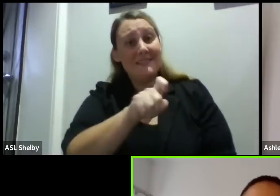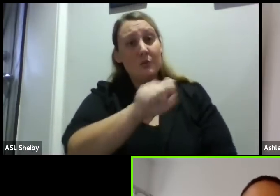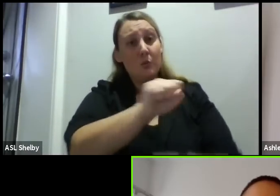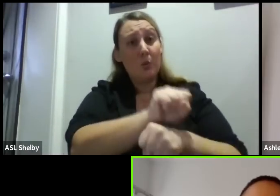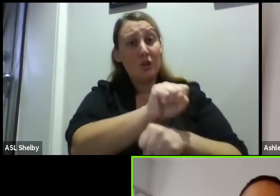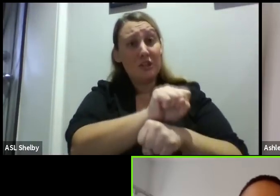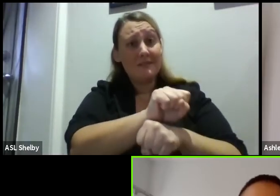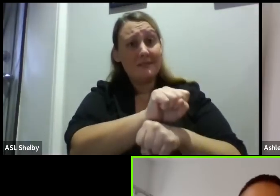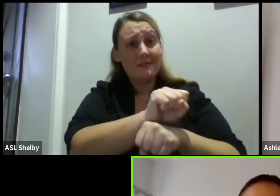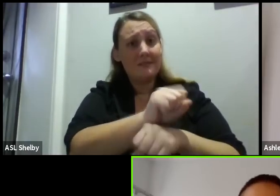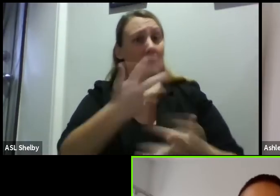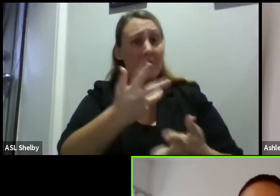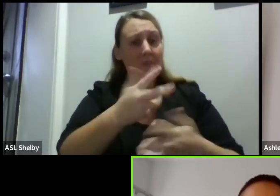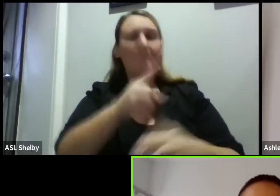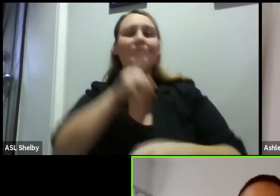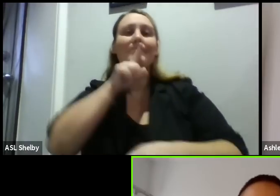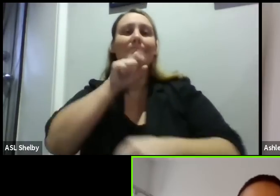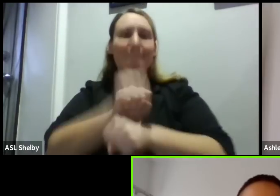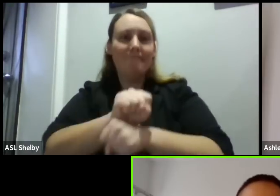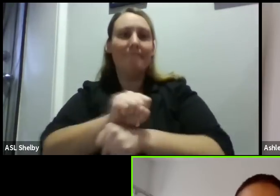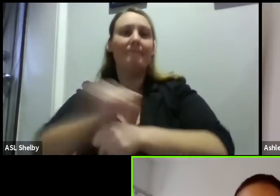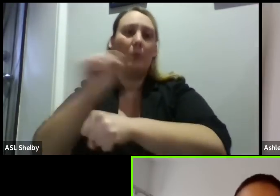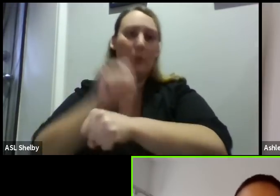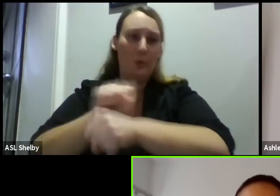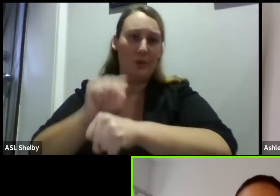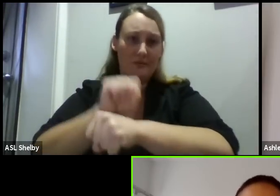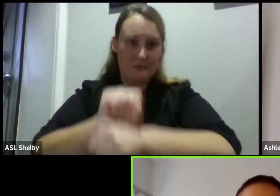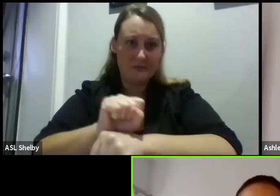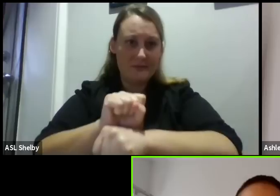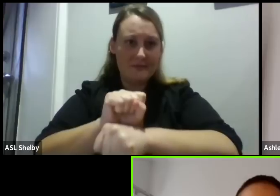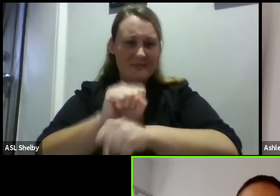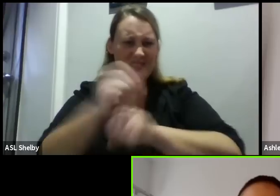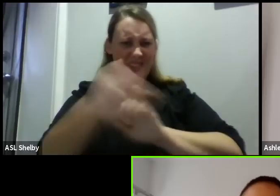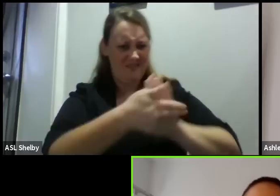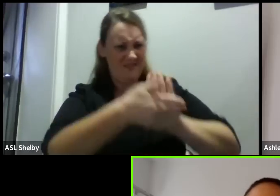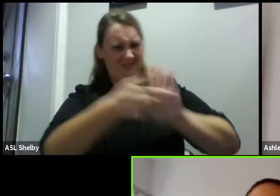work. Decriminalize us.